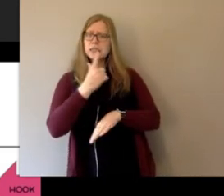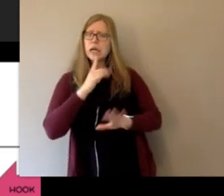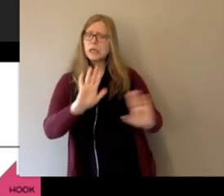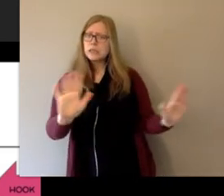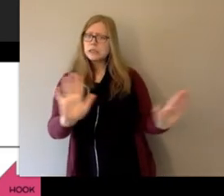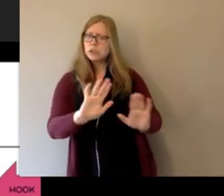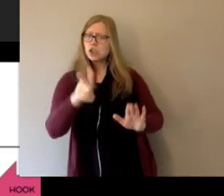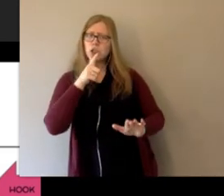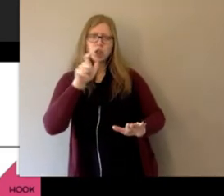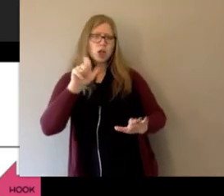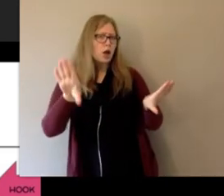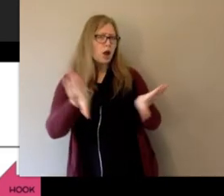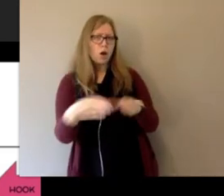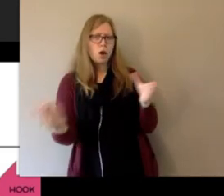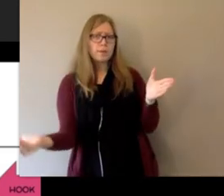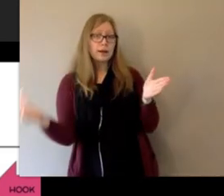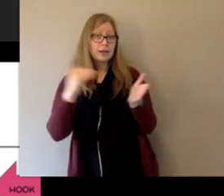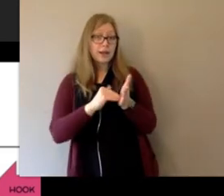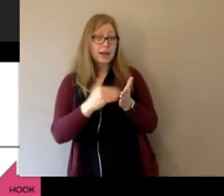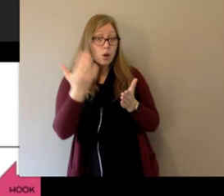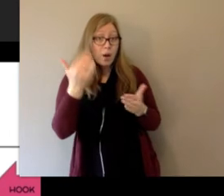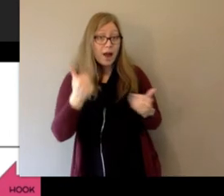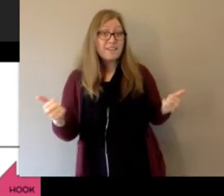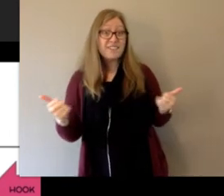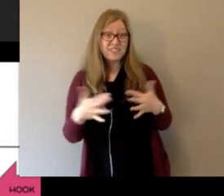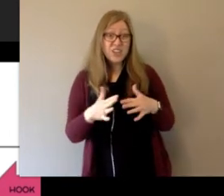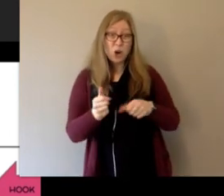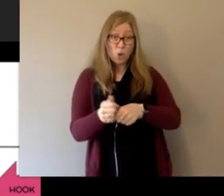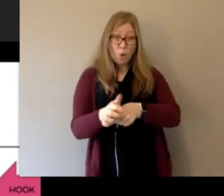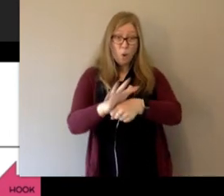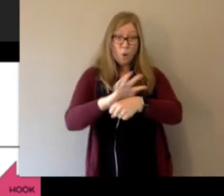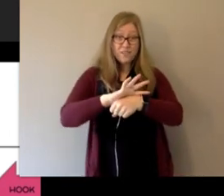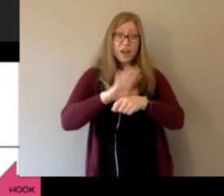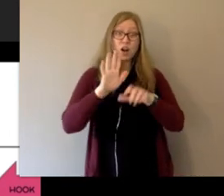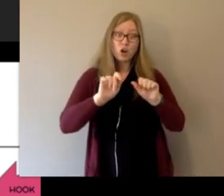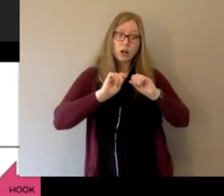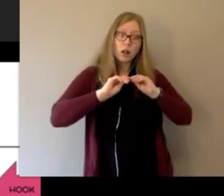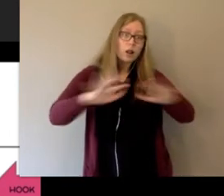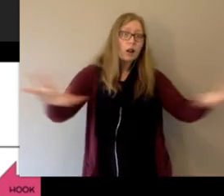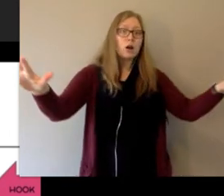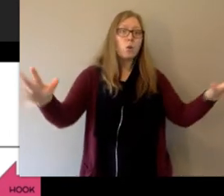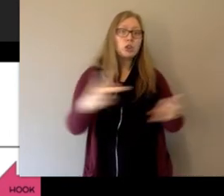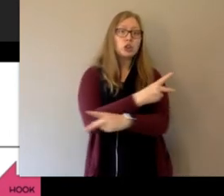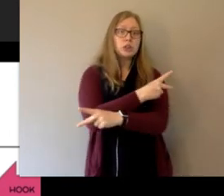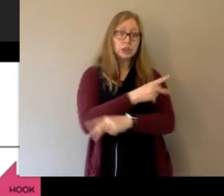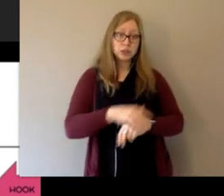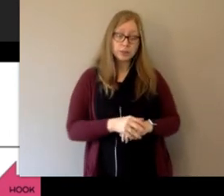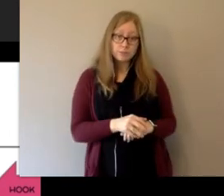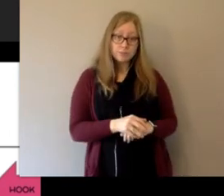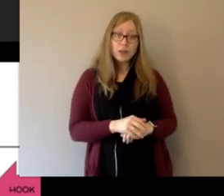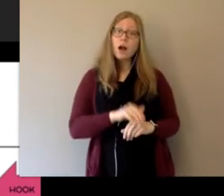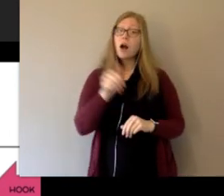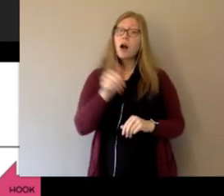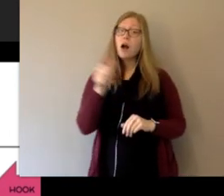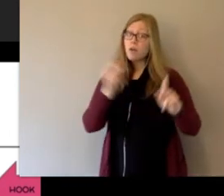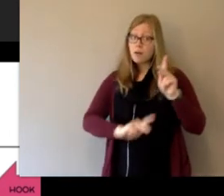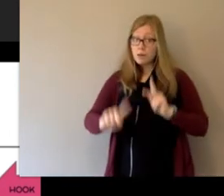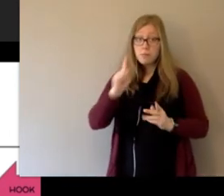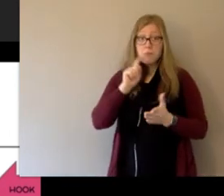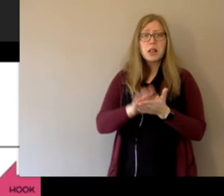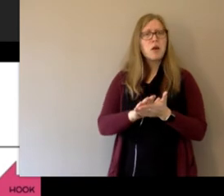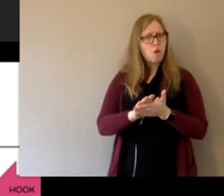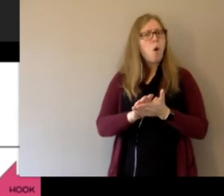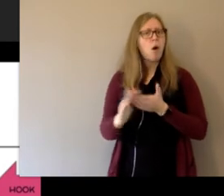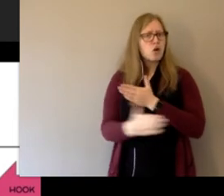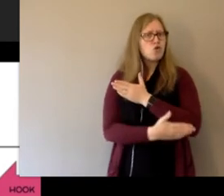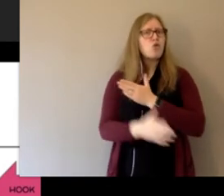should not reopen with the fear that this could continue the spread of COVID-19. Others believe that the country will be ready come